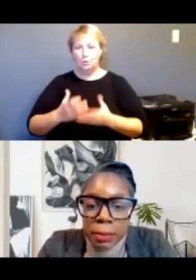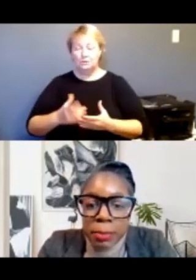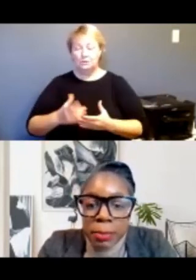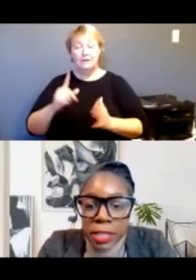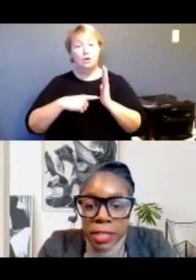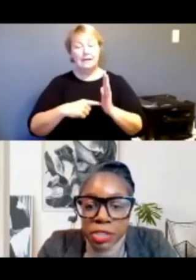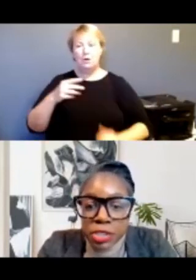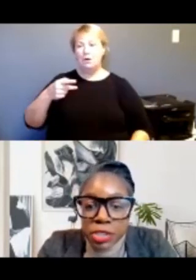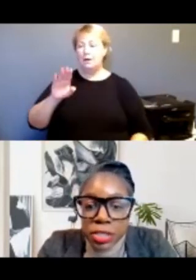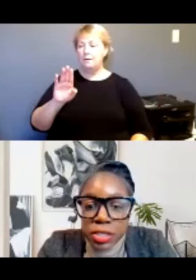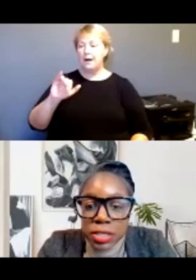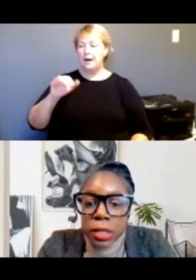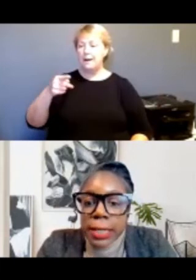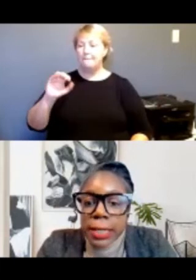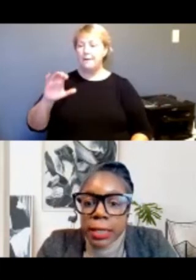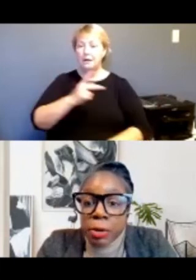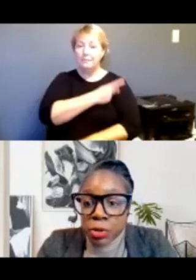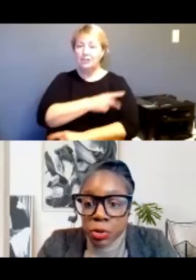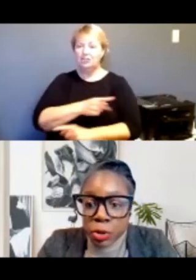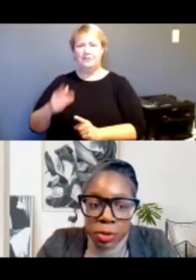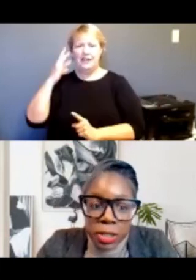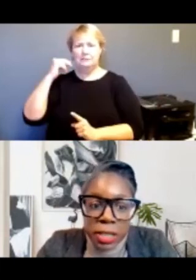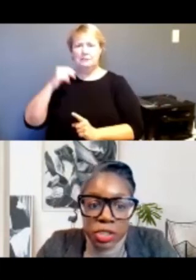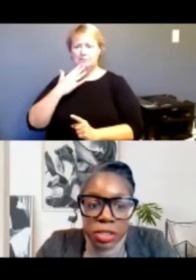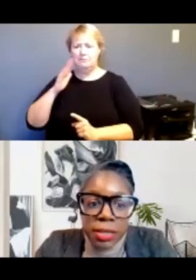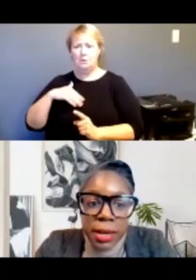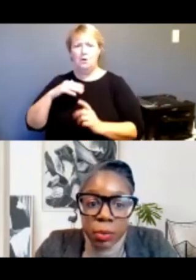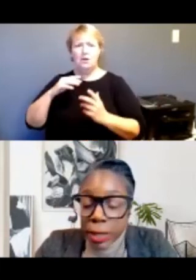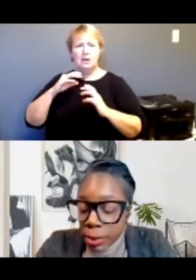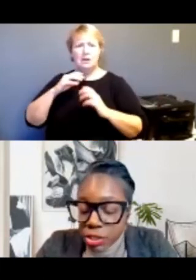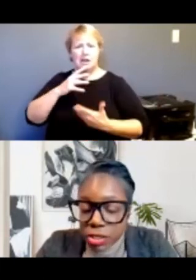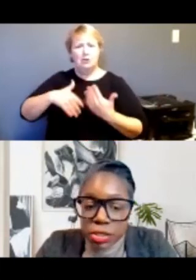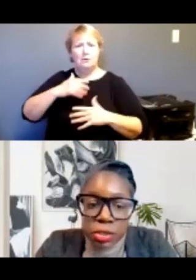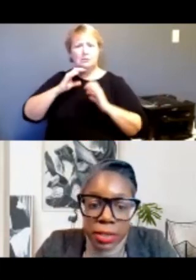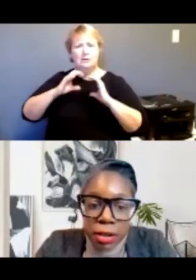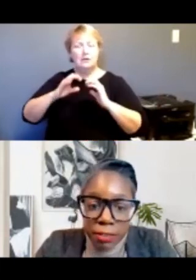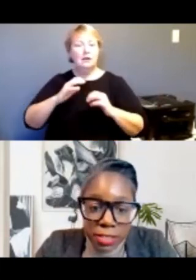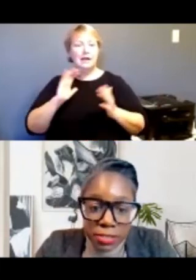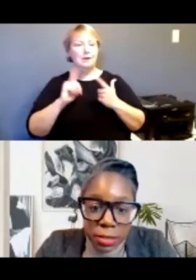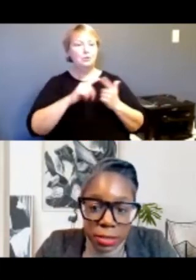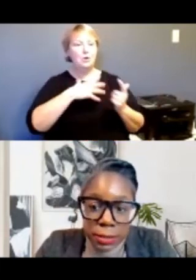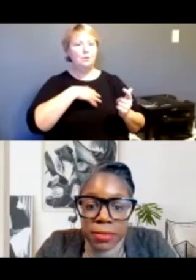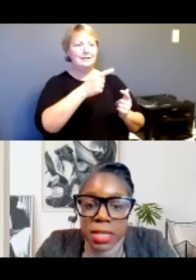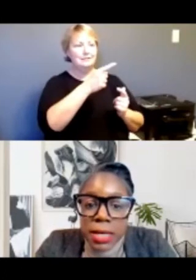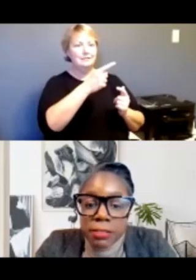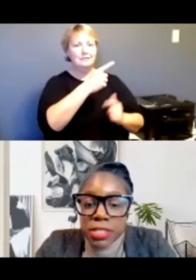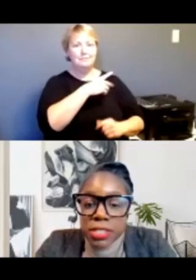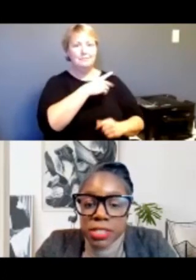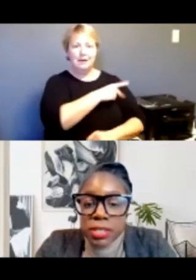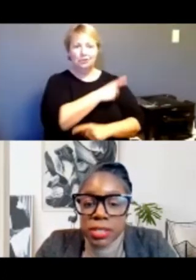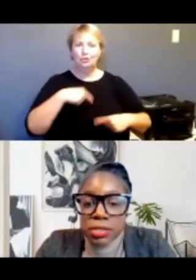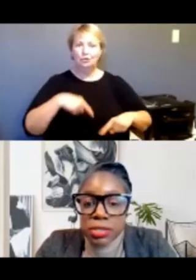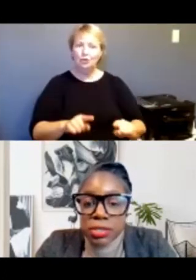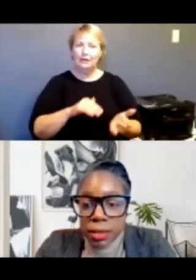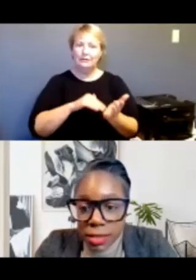BIPOC patients experience poorer interpersonal communication than white patients during their office visits. And physicians